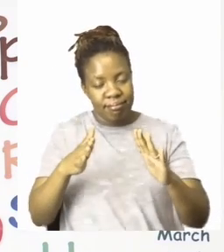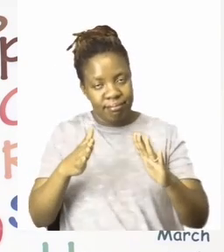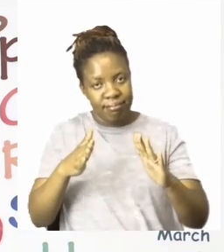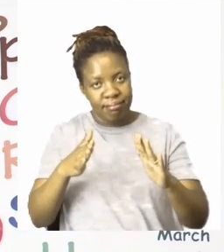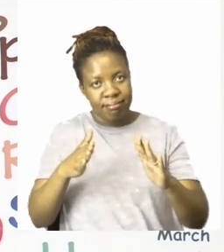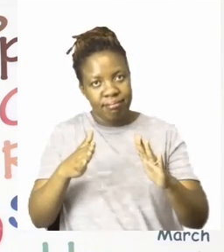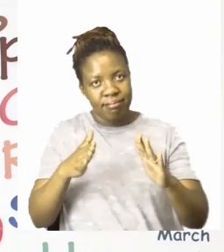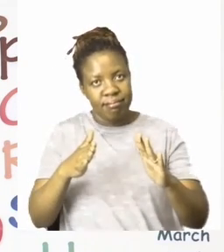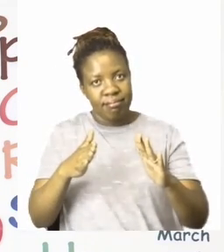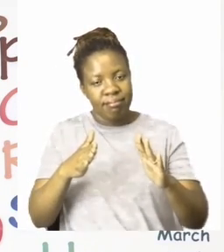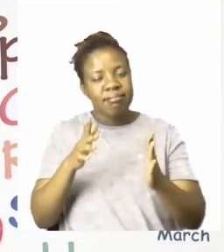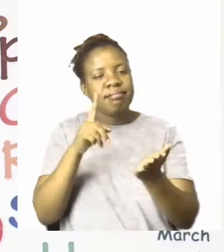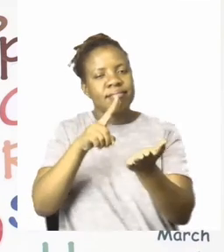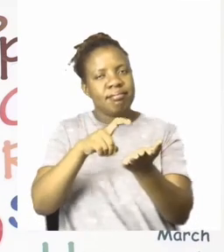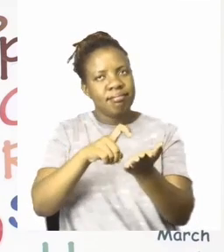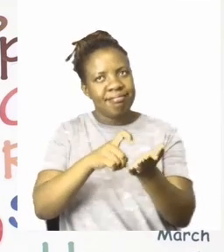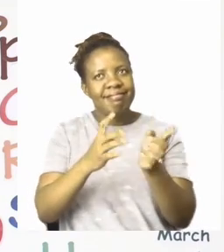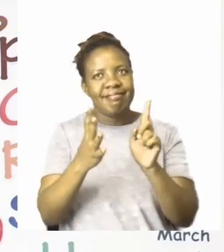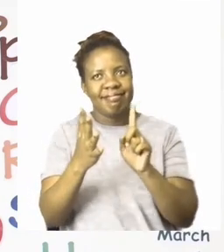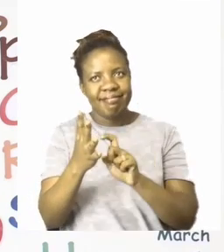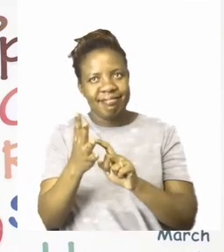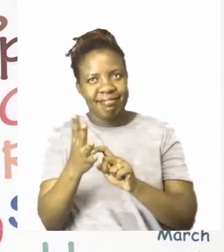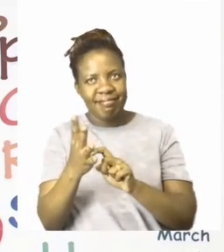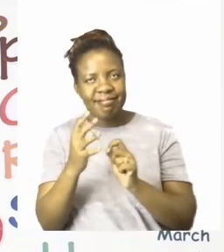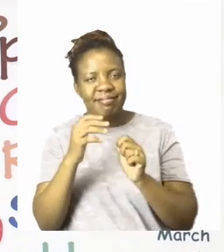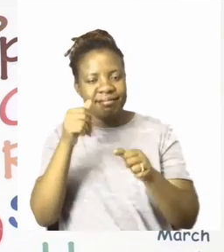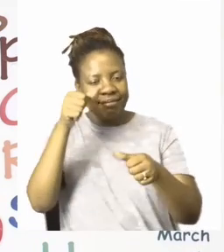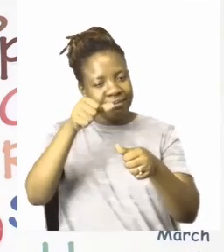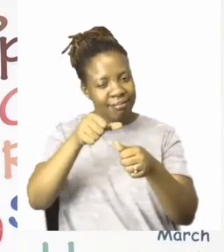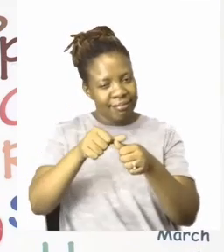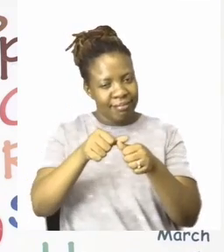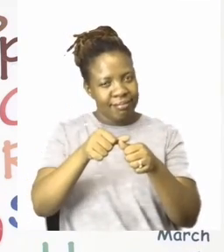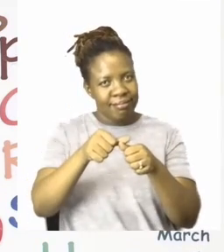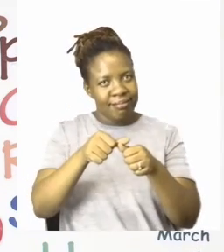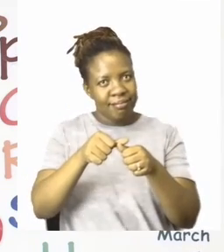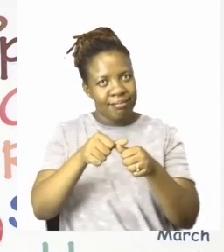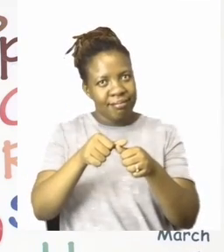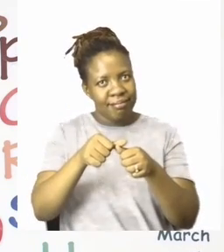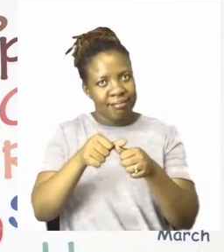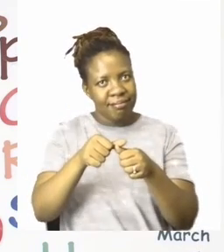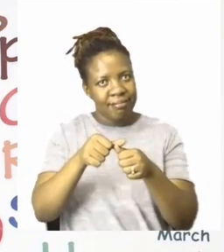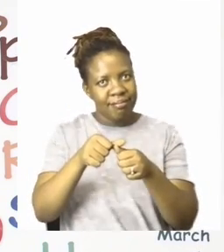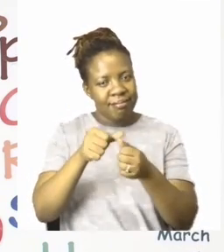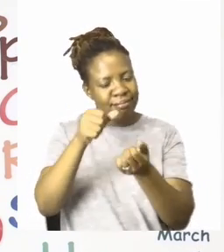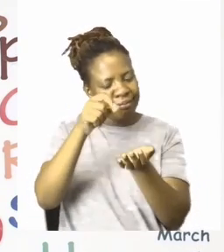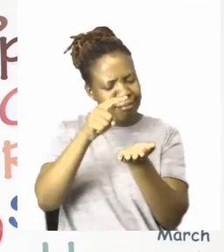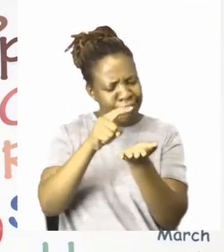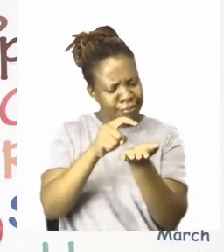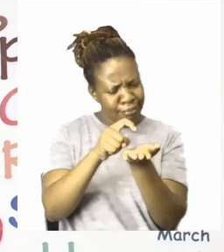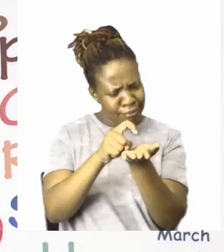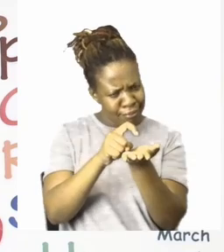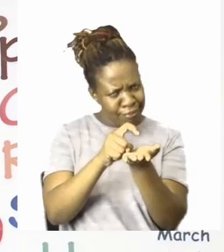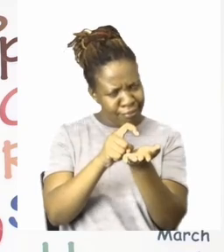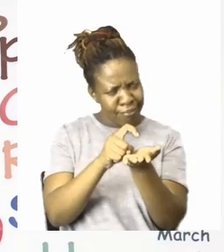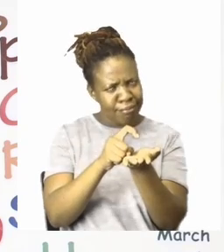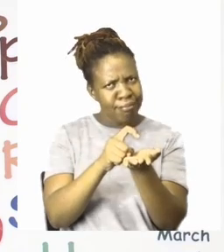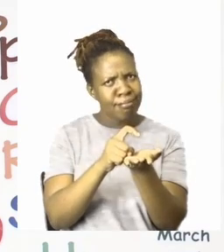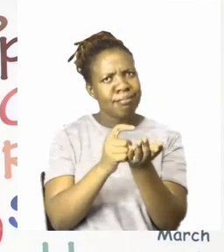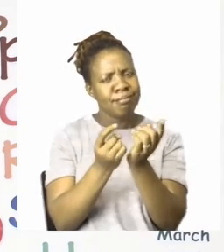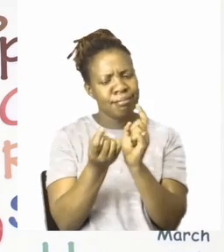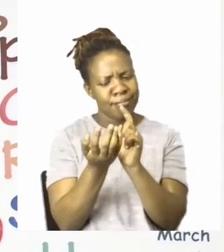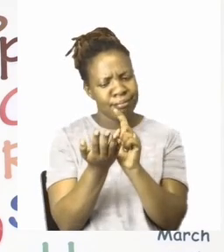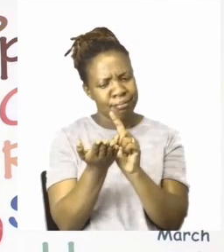let's sanitize. Remember, everyone, make sure you put enough sanitizer on your